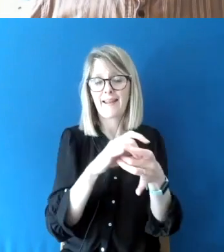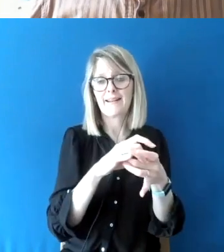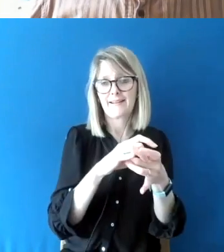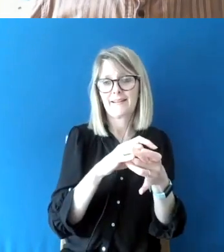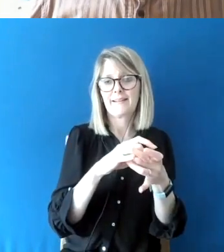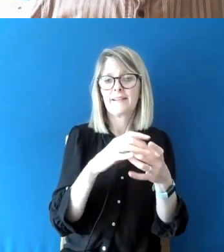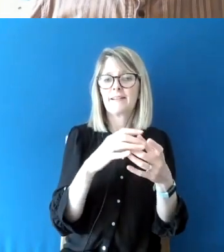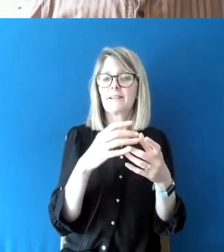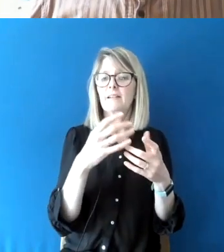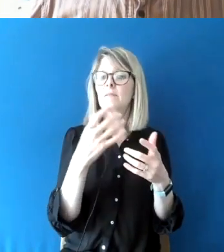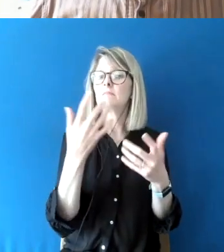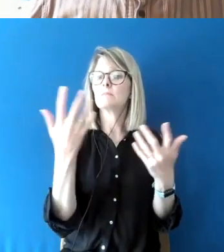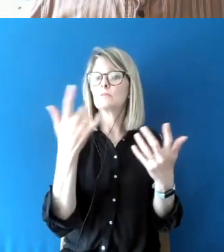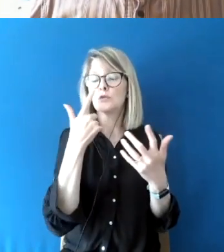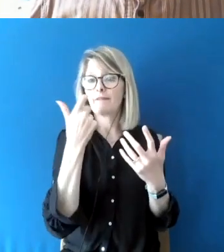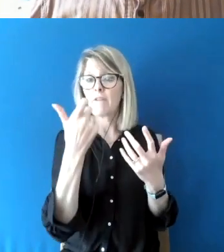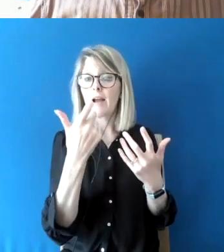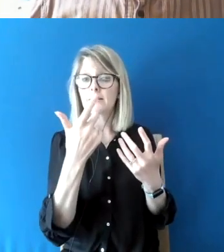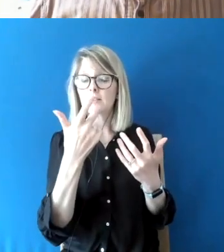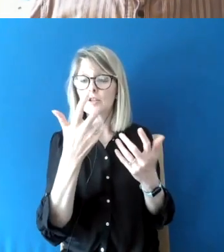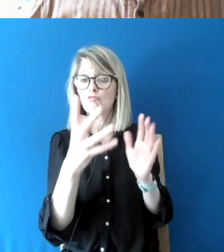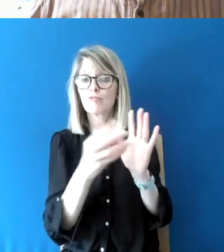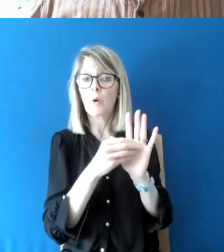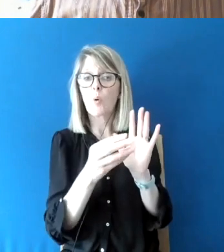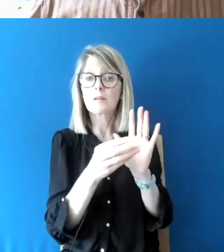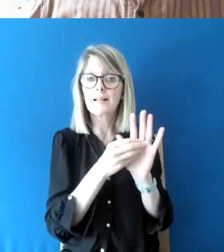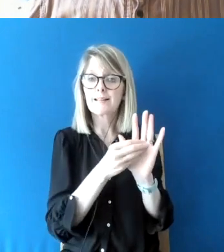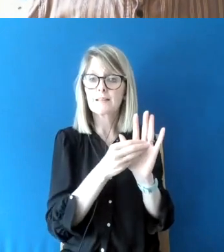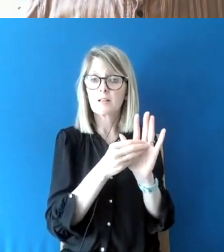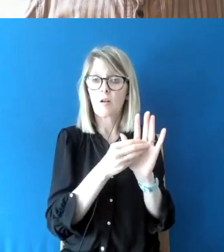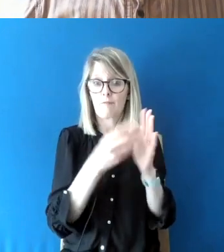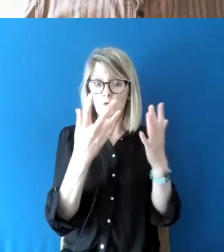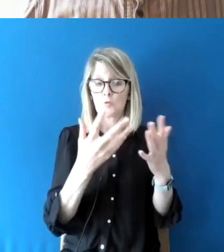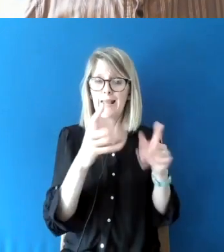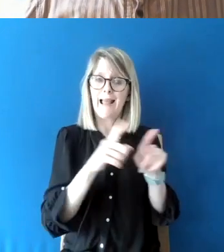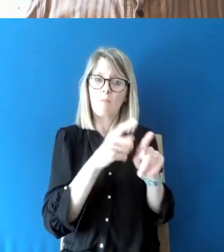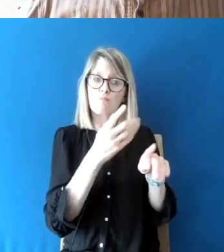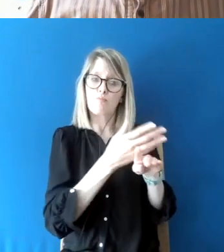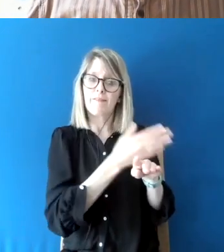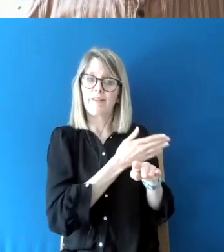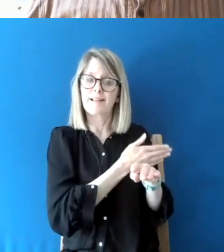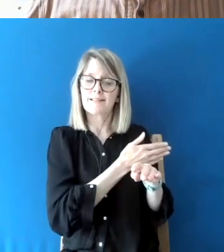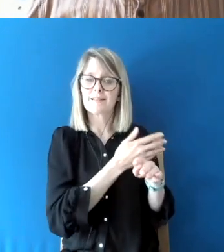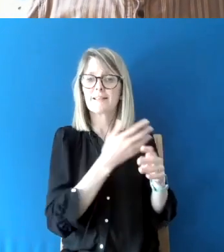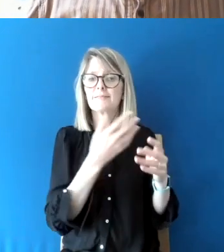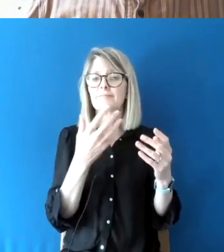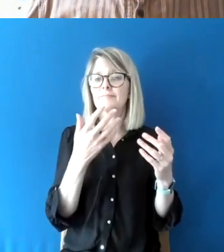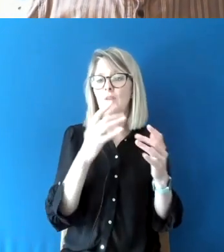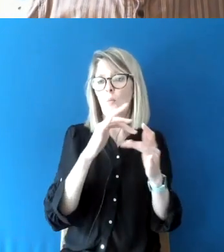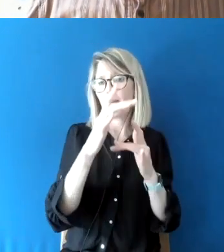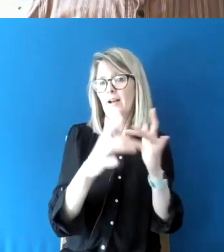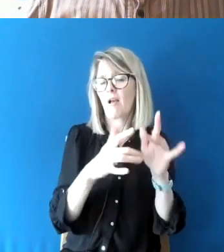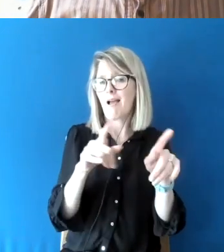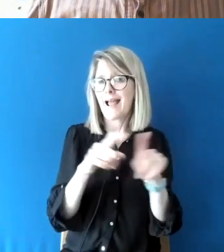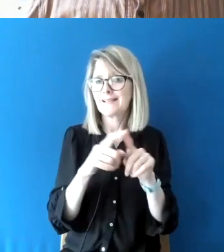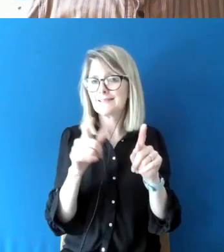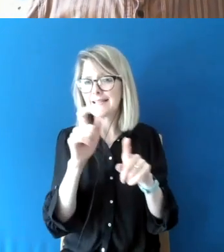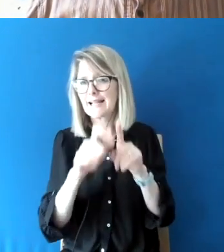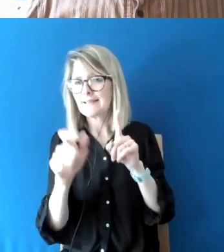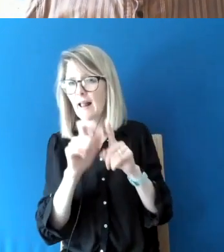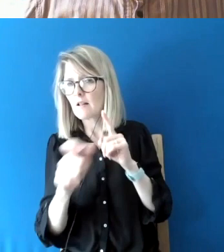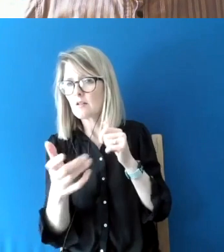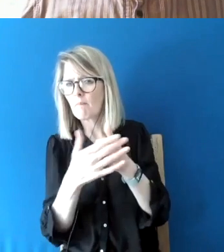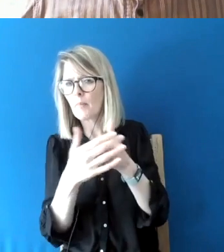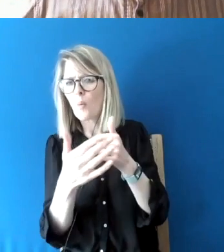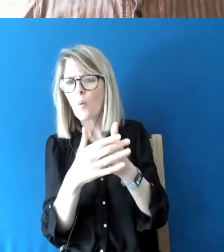of this webinar and the previous ones, and also details of any upcoming webinars